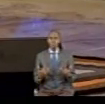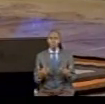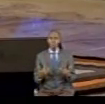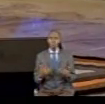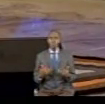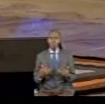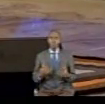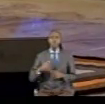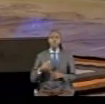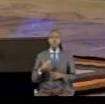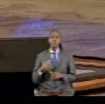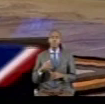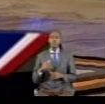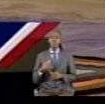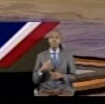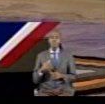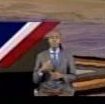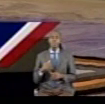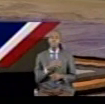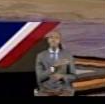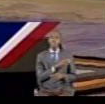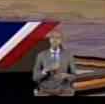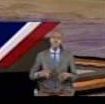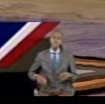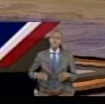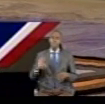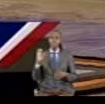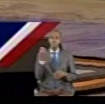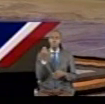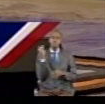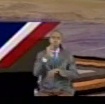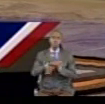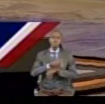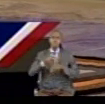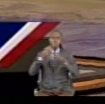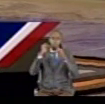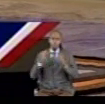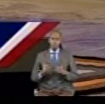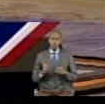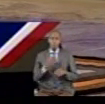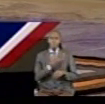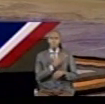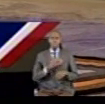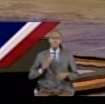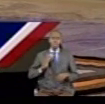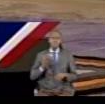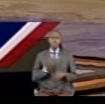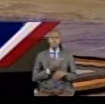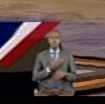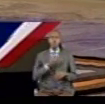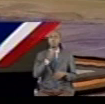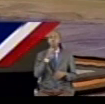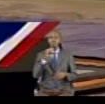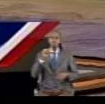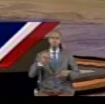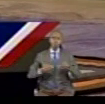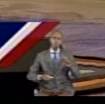Christ's Prevailing Power and Our Unwavering Faith.